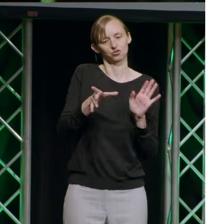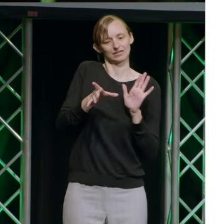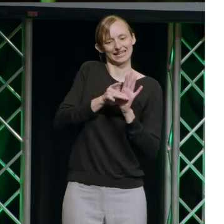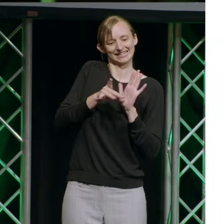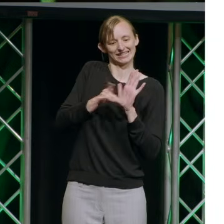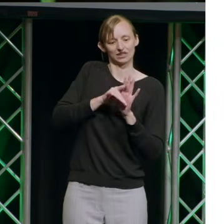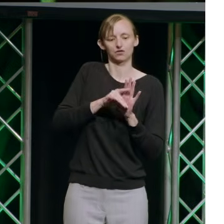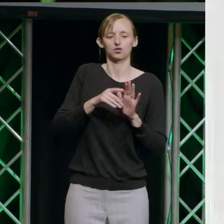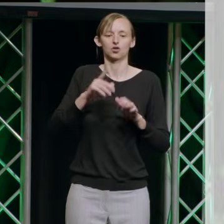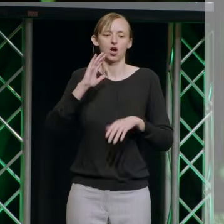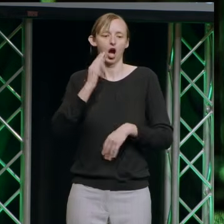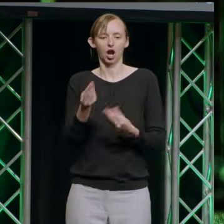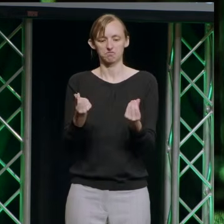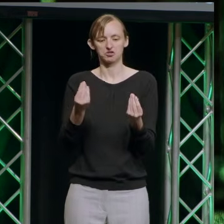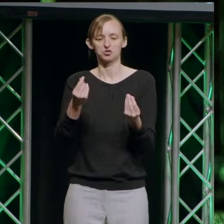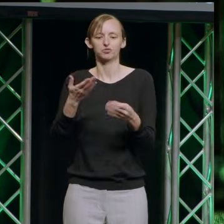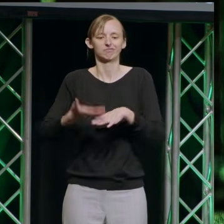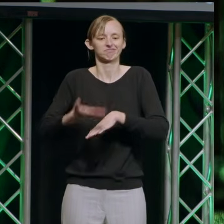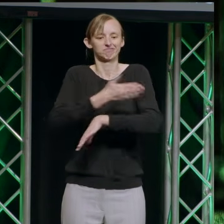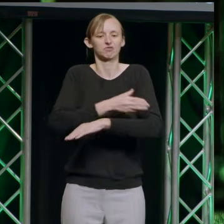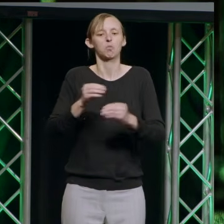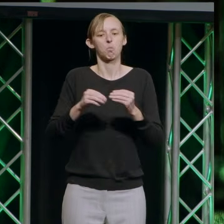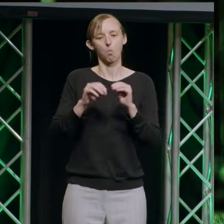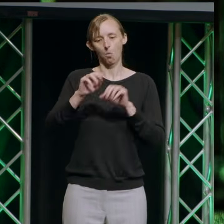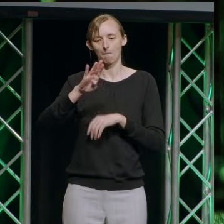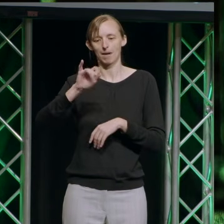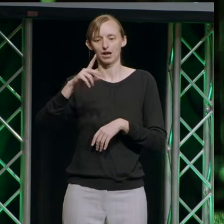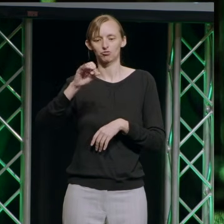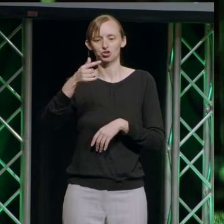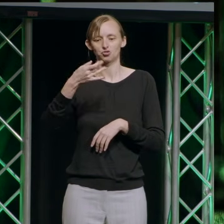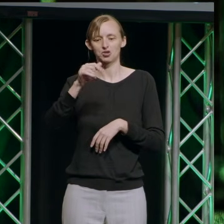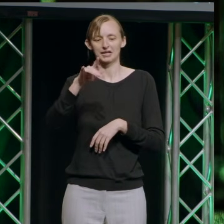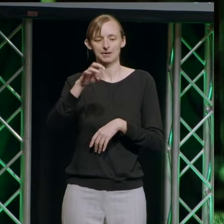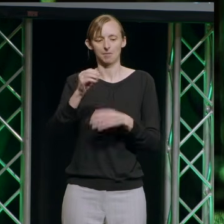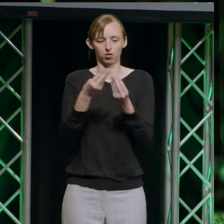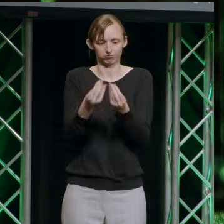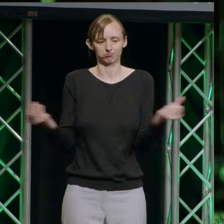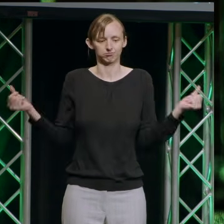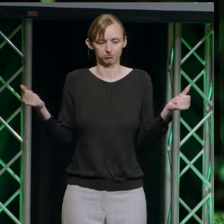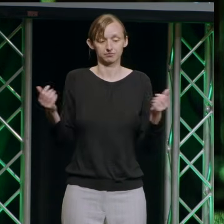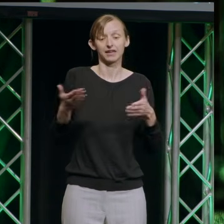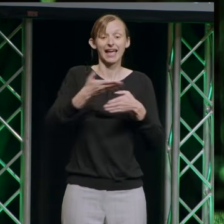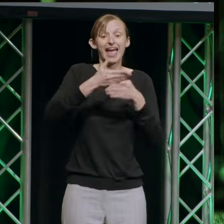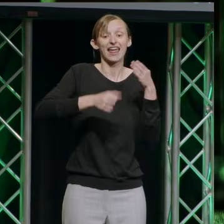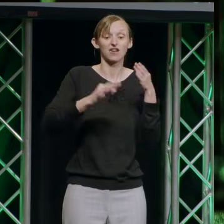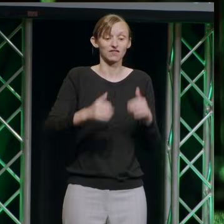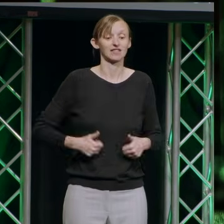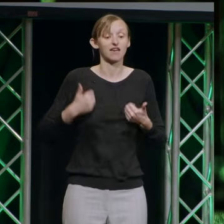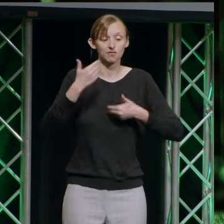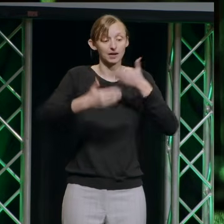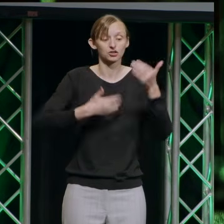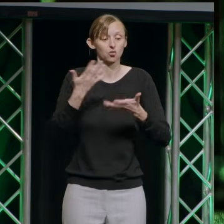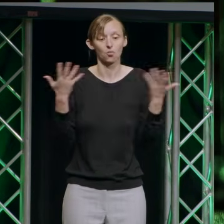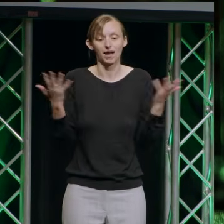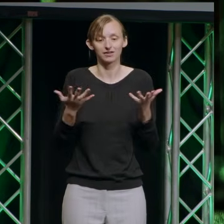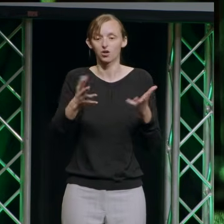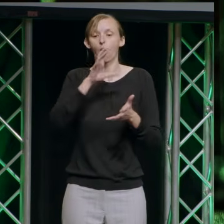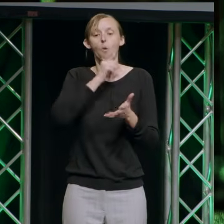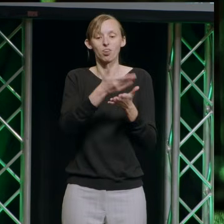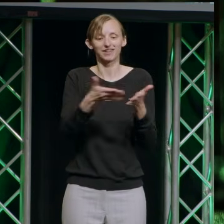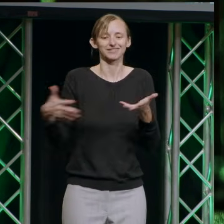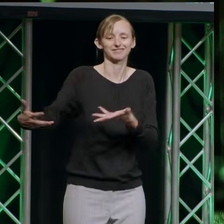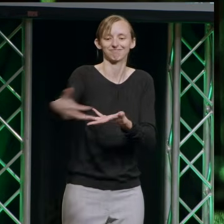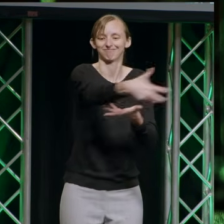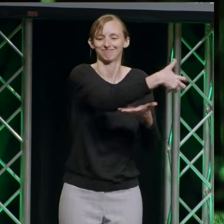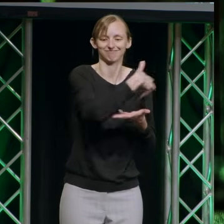our material a lot more biodegradable. So what is our end-of-life process? We envision a take-back program, so